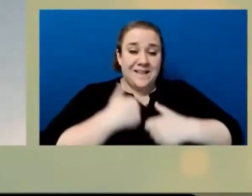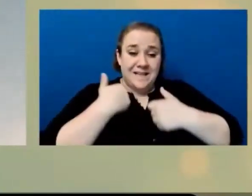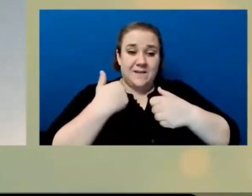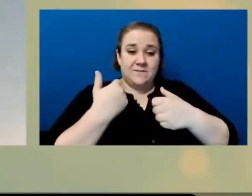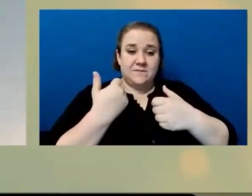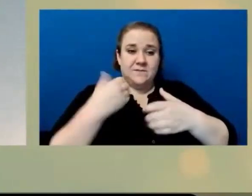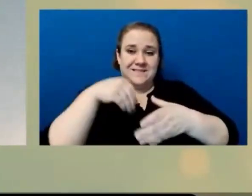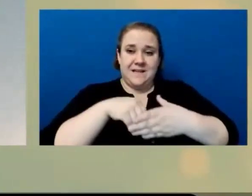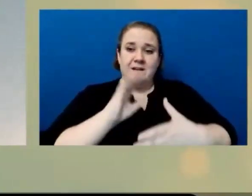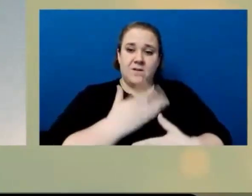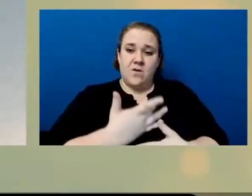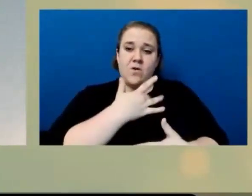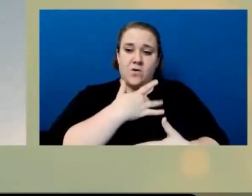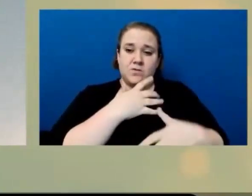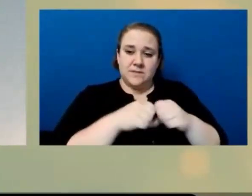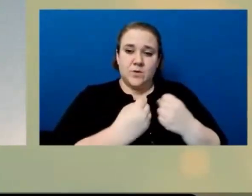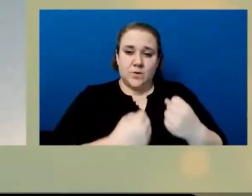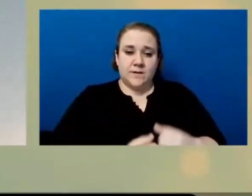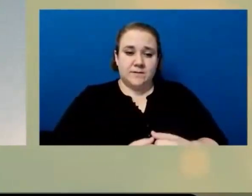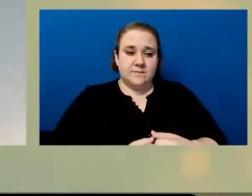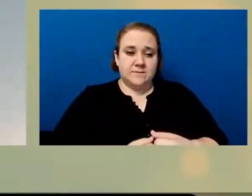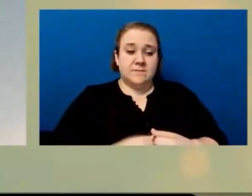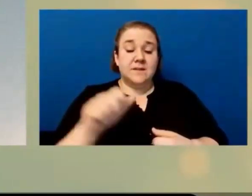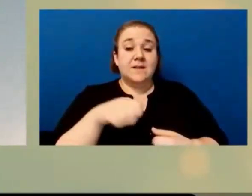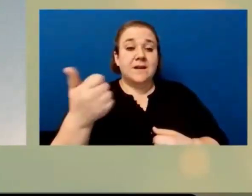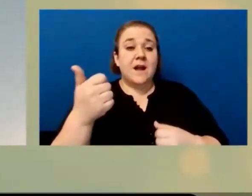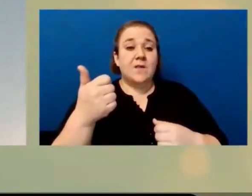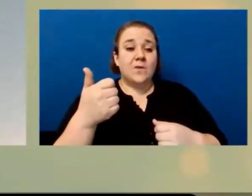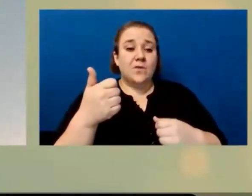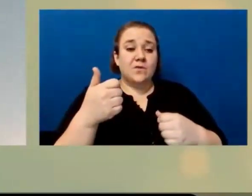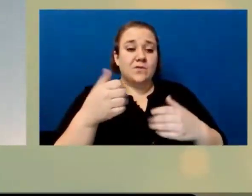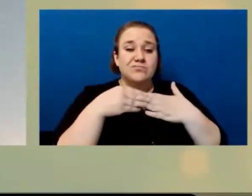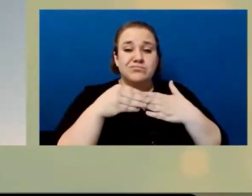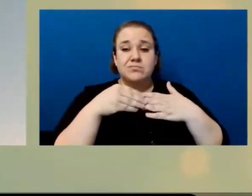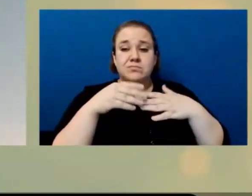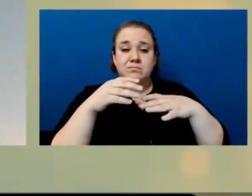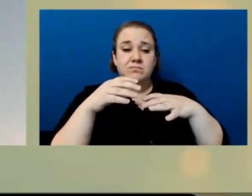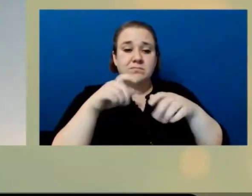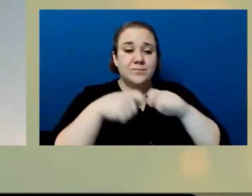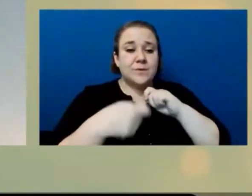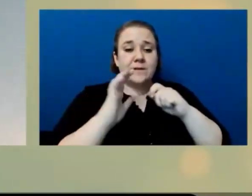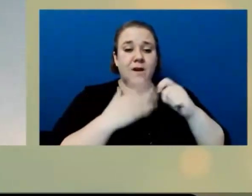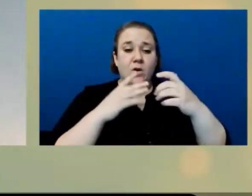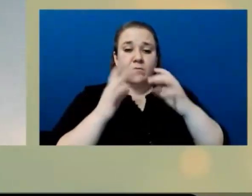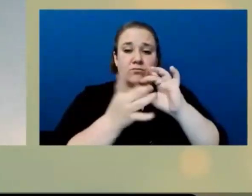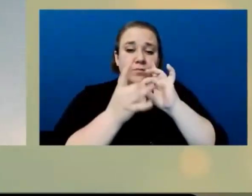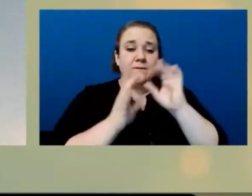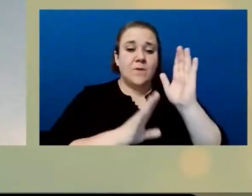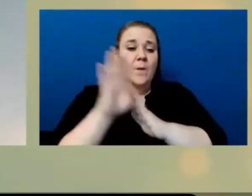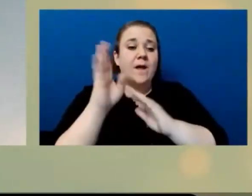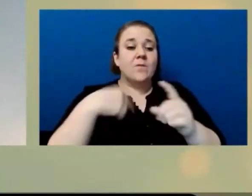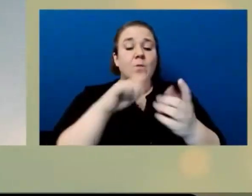I live in Missouri, where the voice of empire and domination is very loud right now, and where the